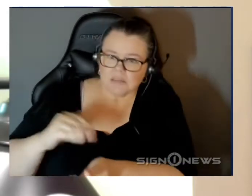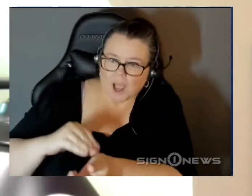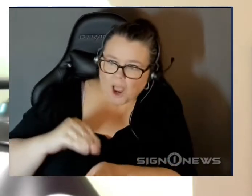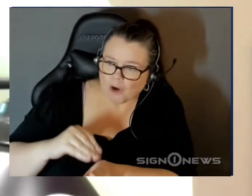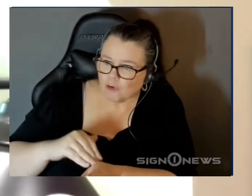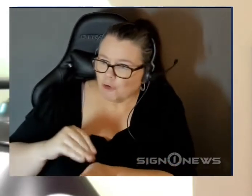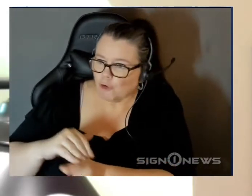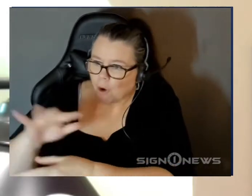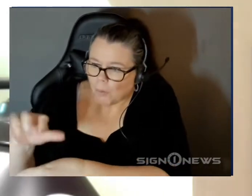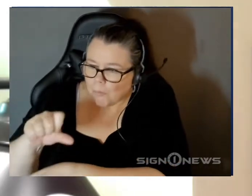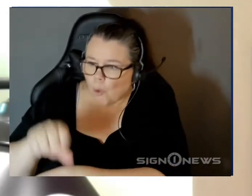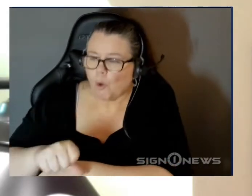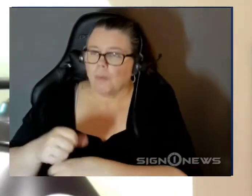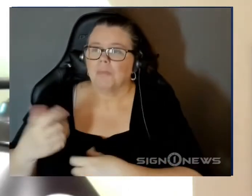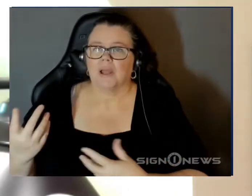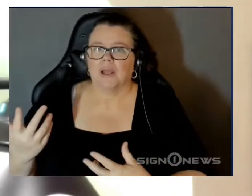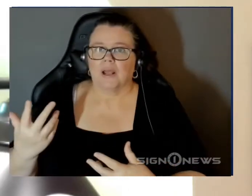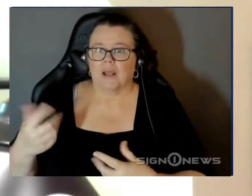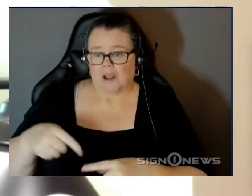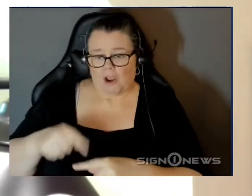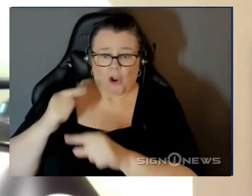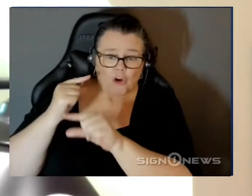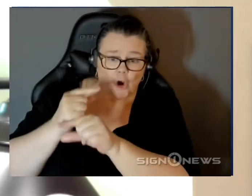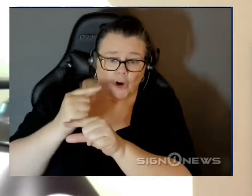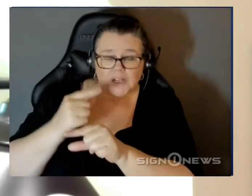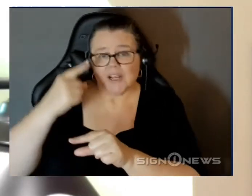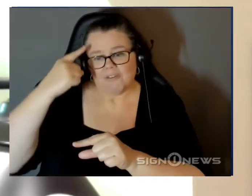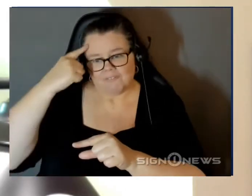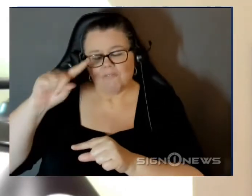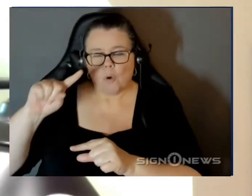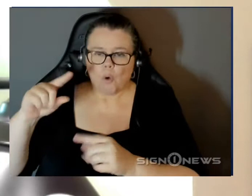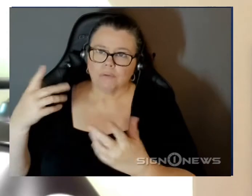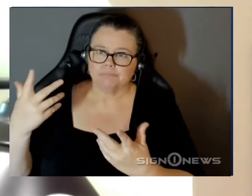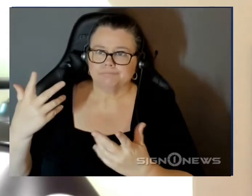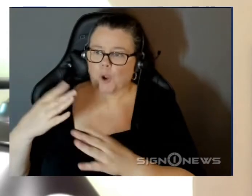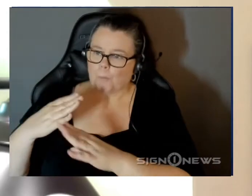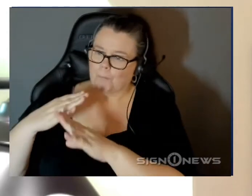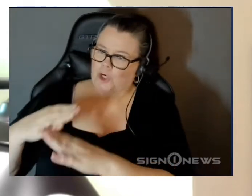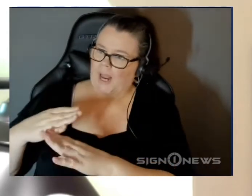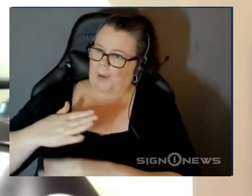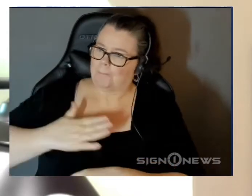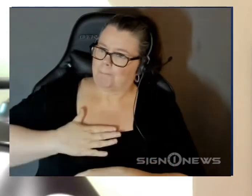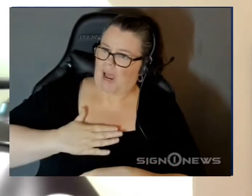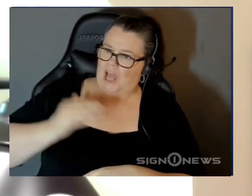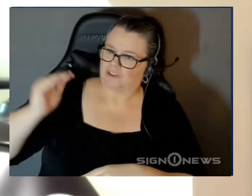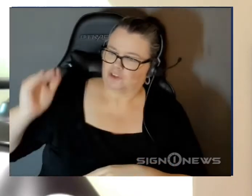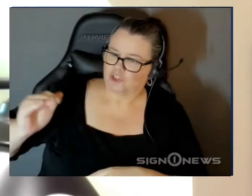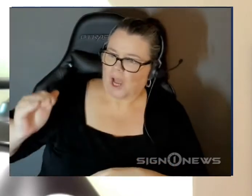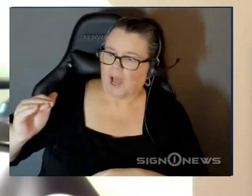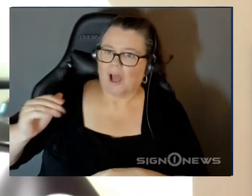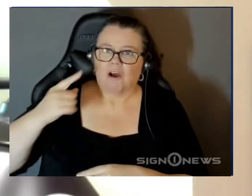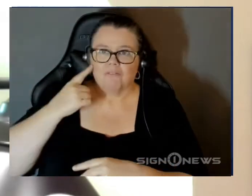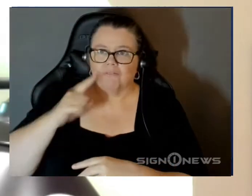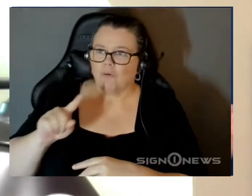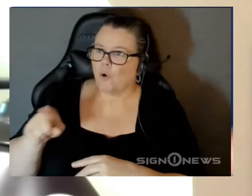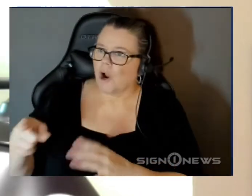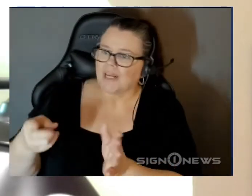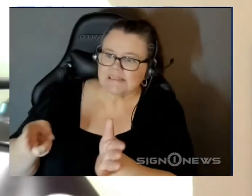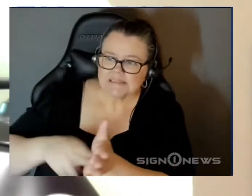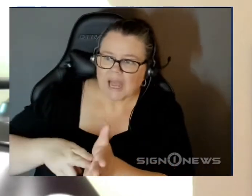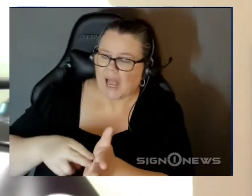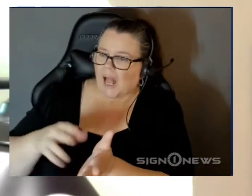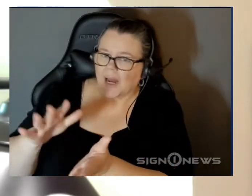taken advantage of, like from signing a contract or a lease that cheats them or takes away their money, for instance?